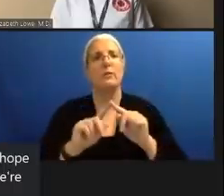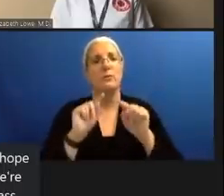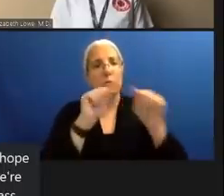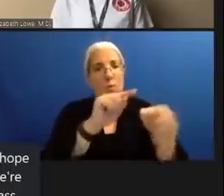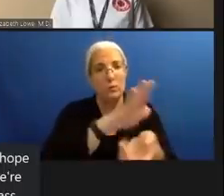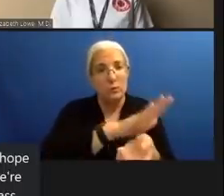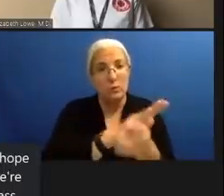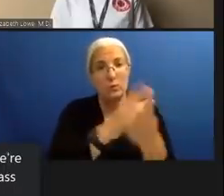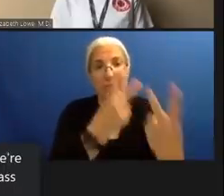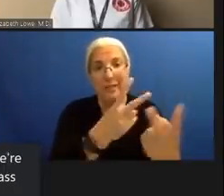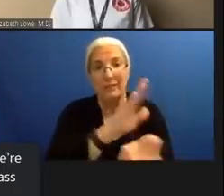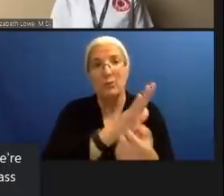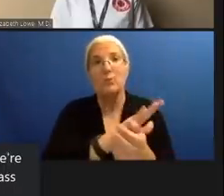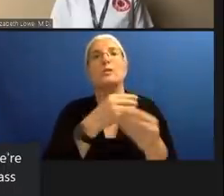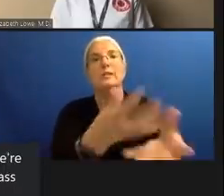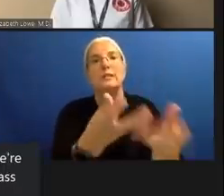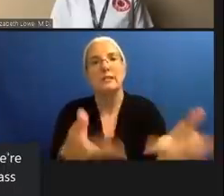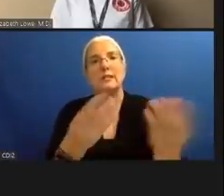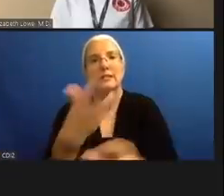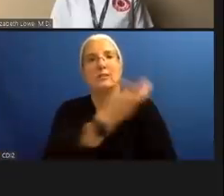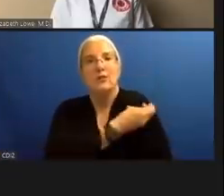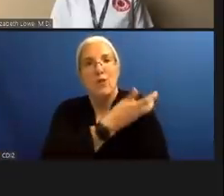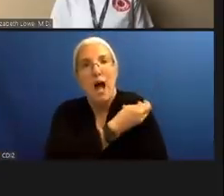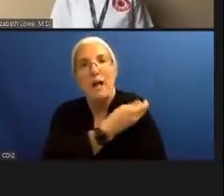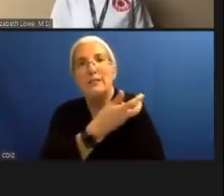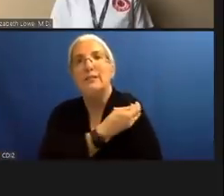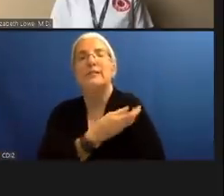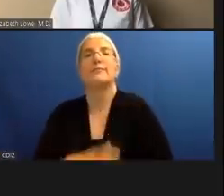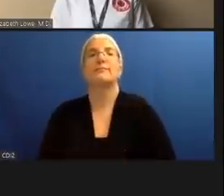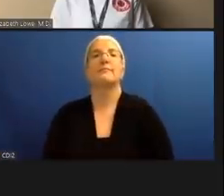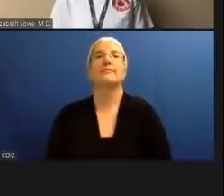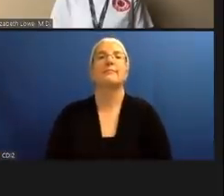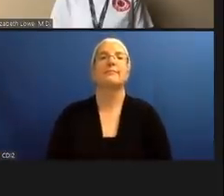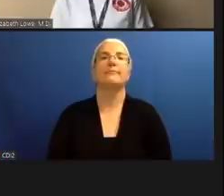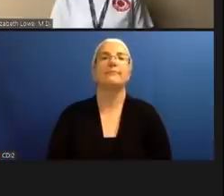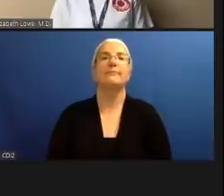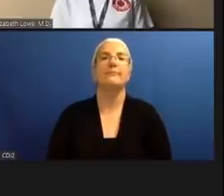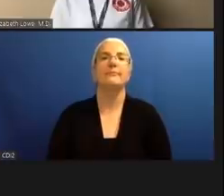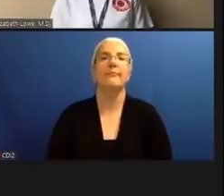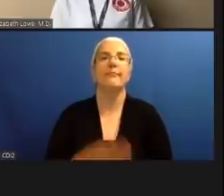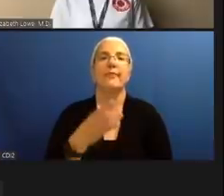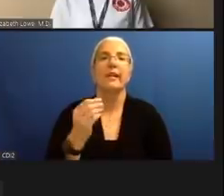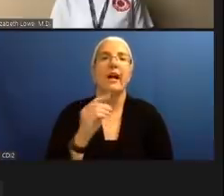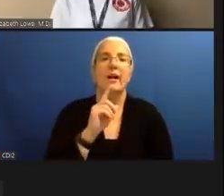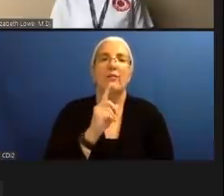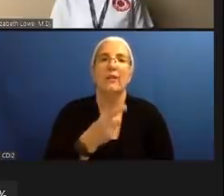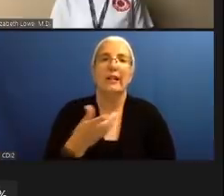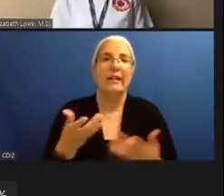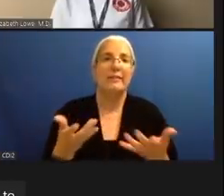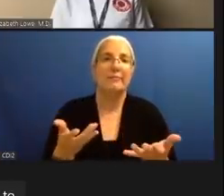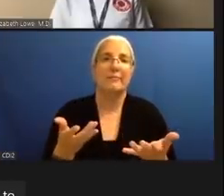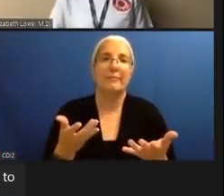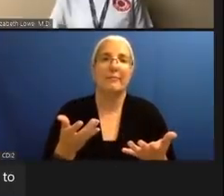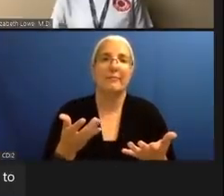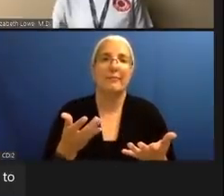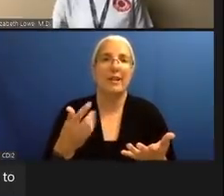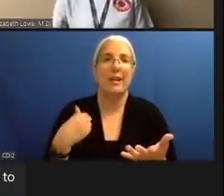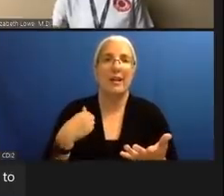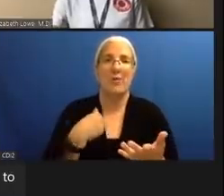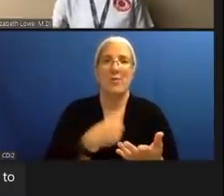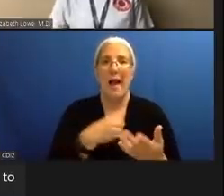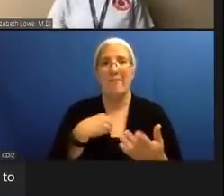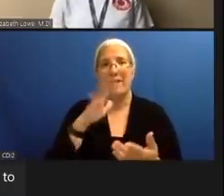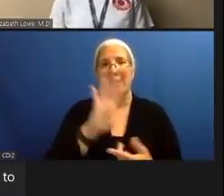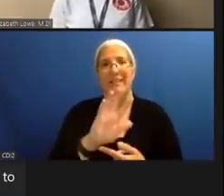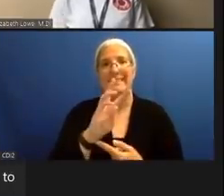And the uptake is, in the best years are 60 to 70%. And I think there's a lot more